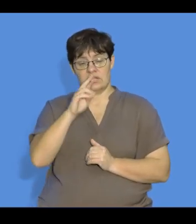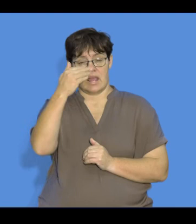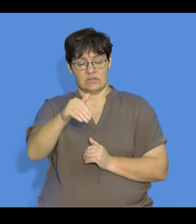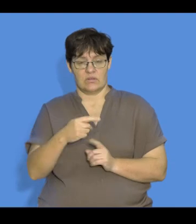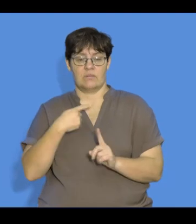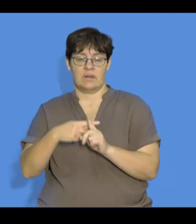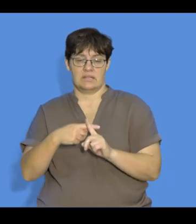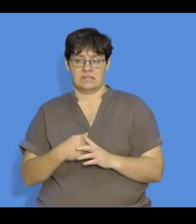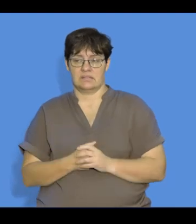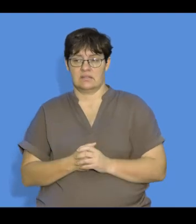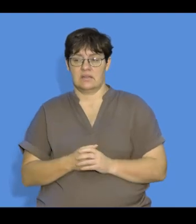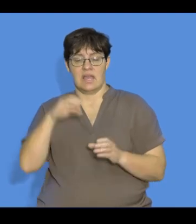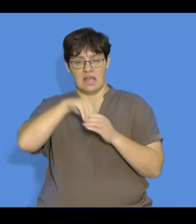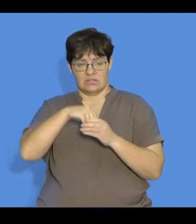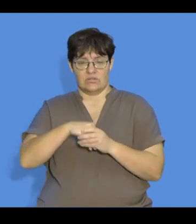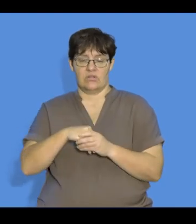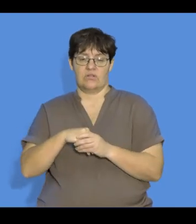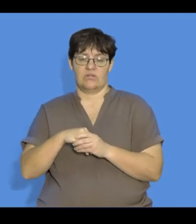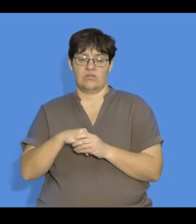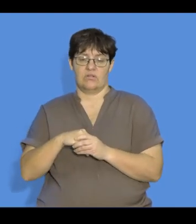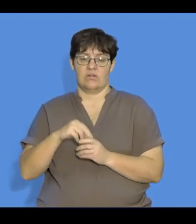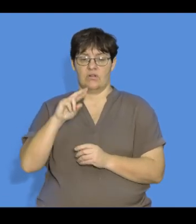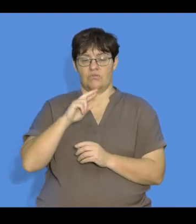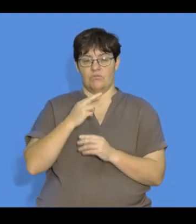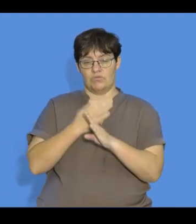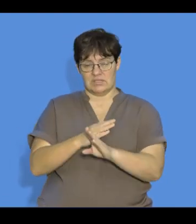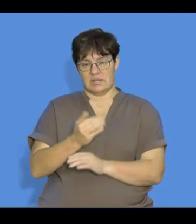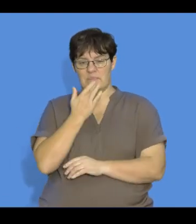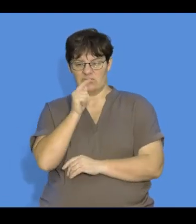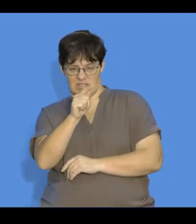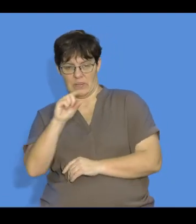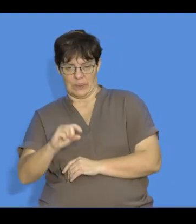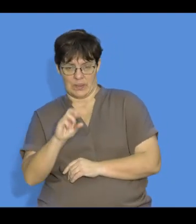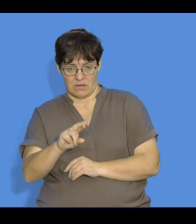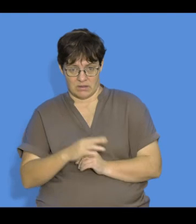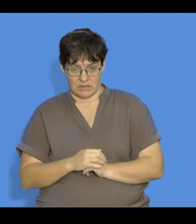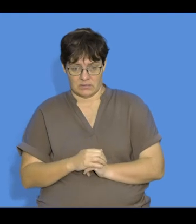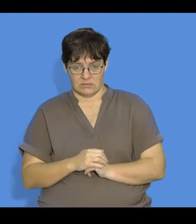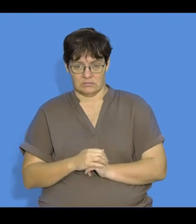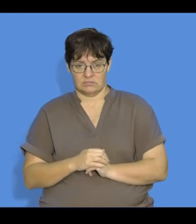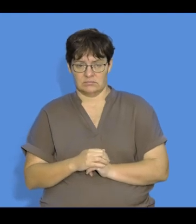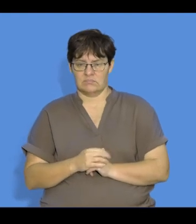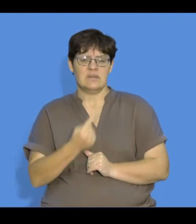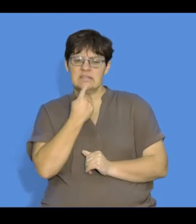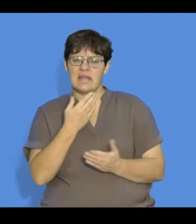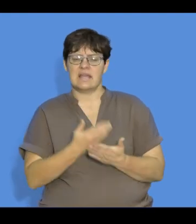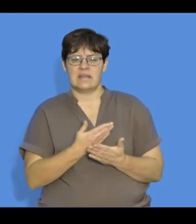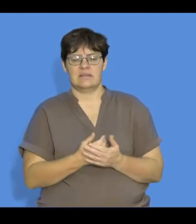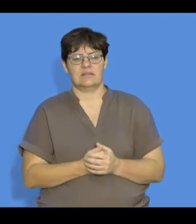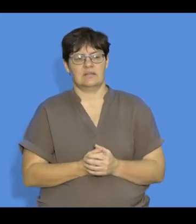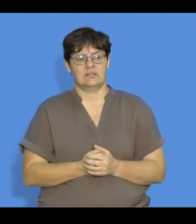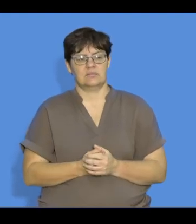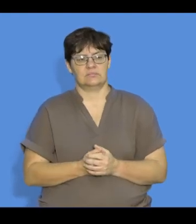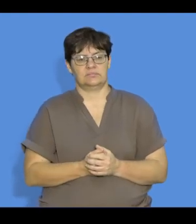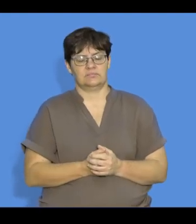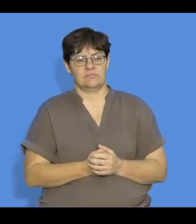External resistance plus the internal resistance. That's how the equation is given to us. Then we can say